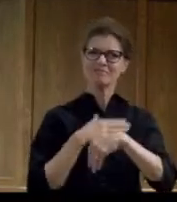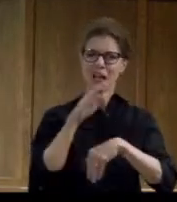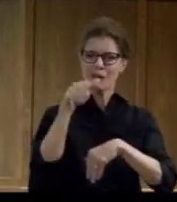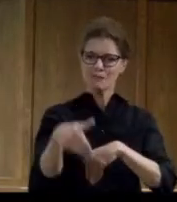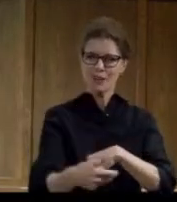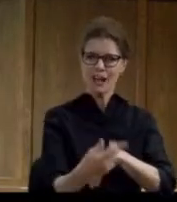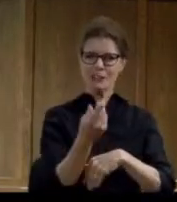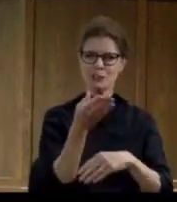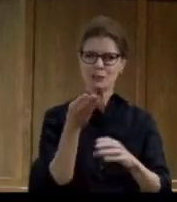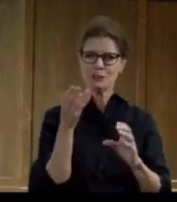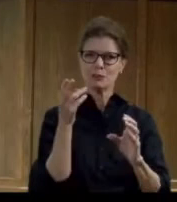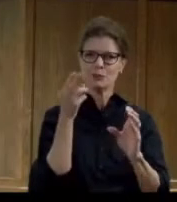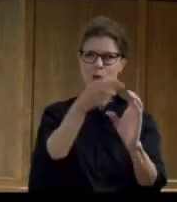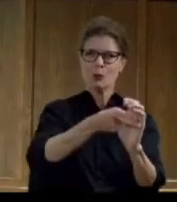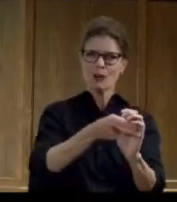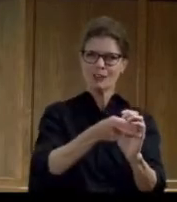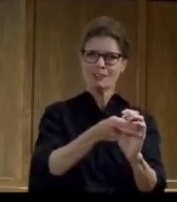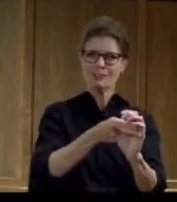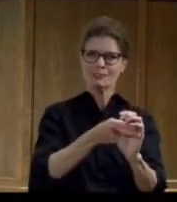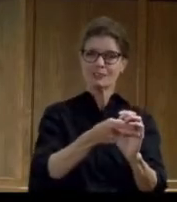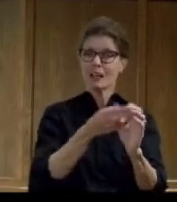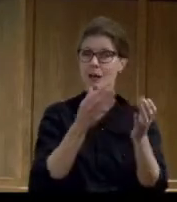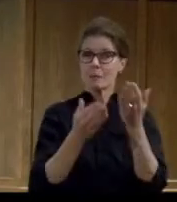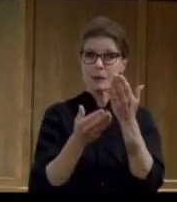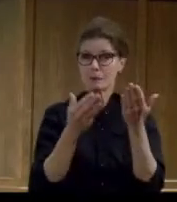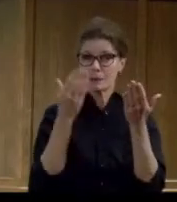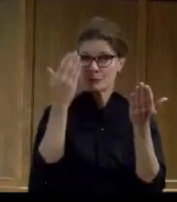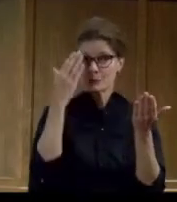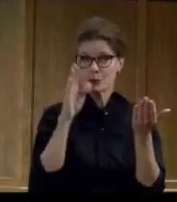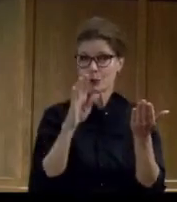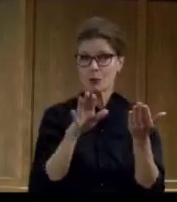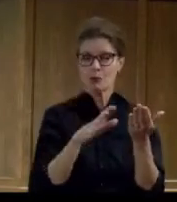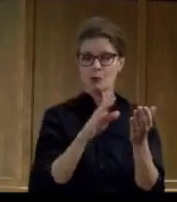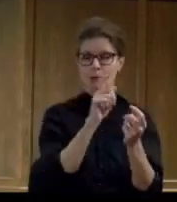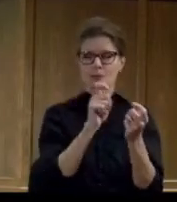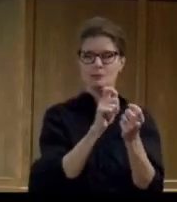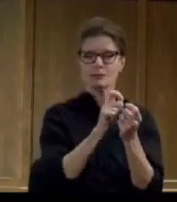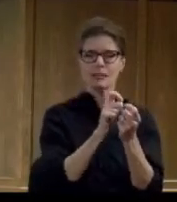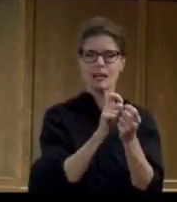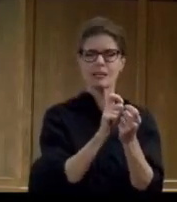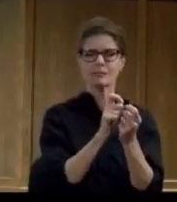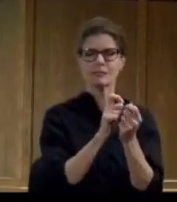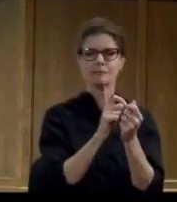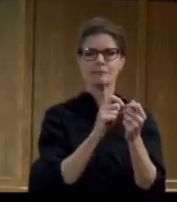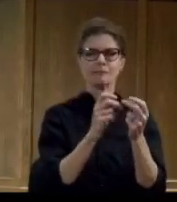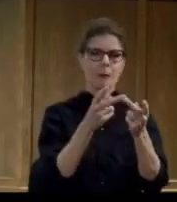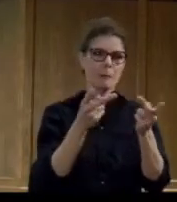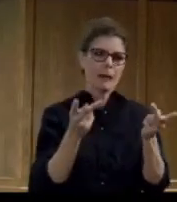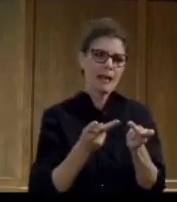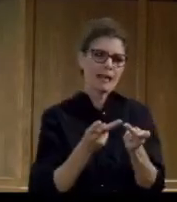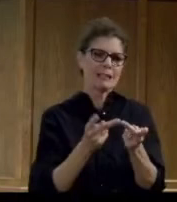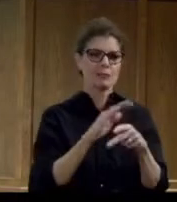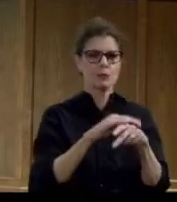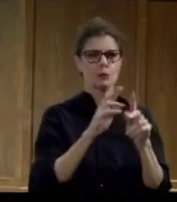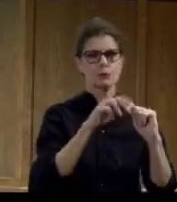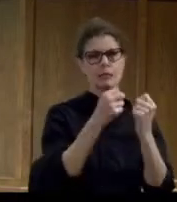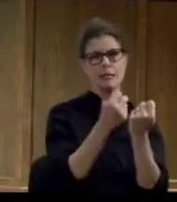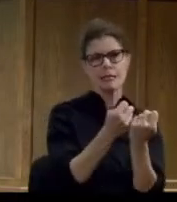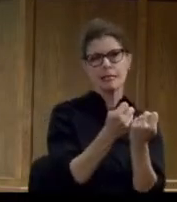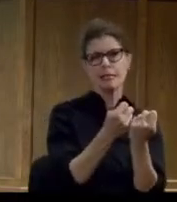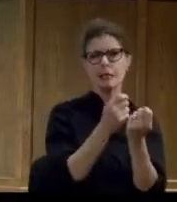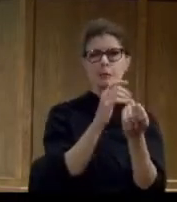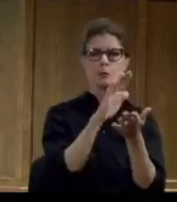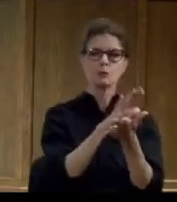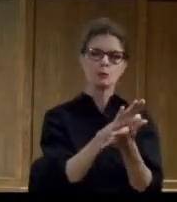though you might not exactly know your role in your work, or your role on your team, or your role in school, or maybe even your role in